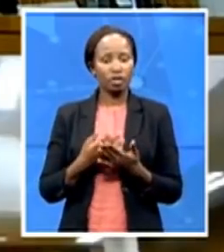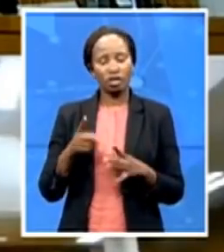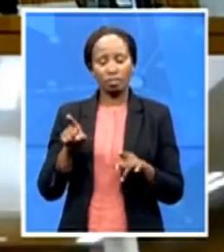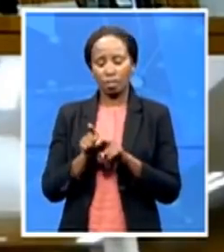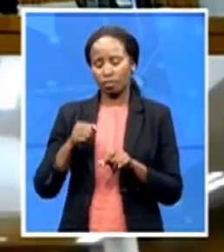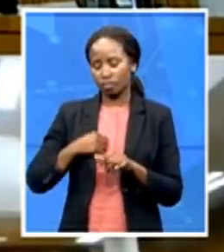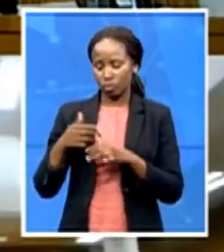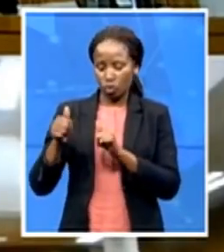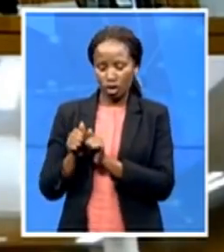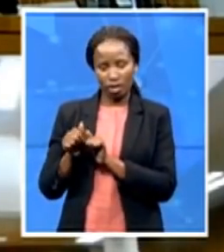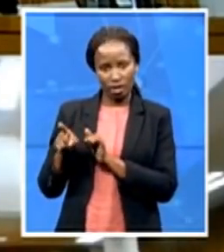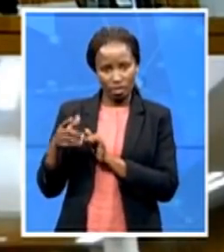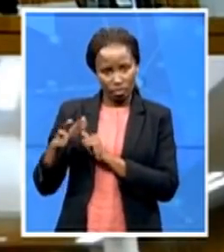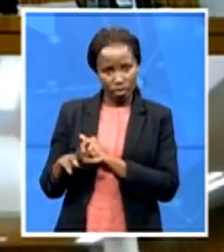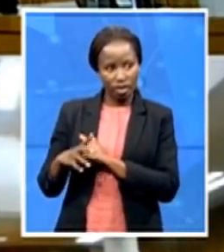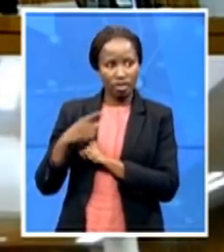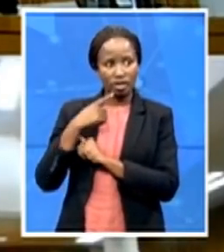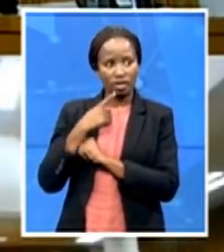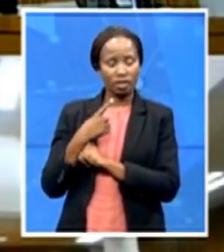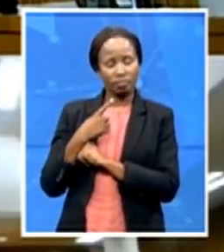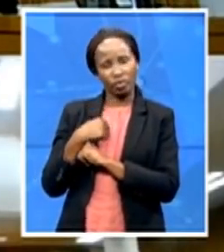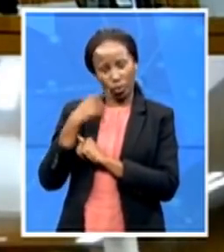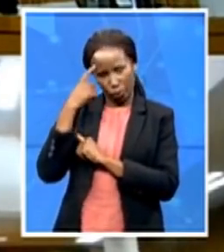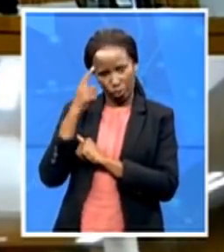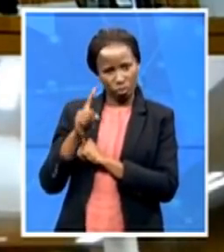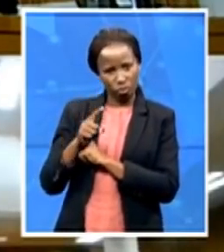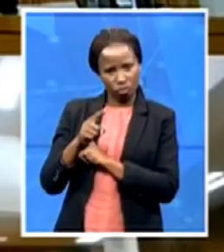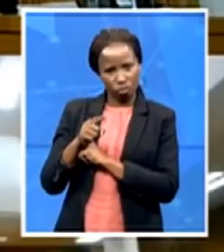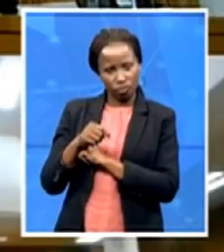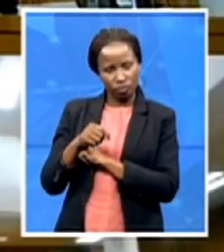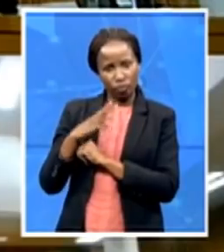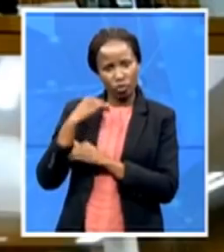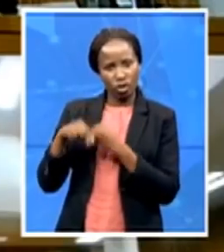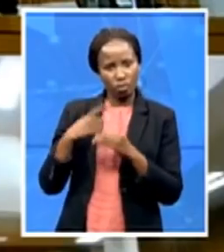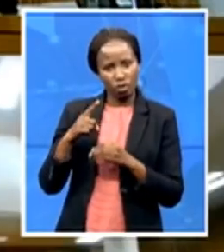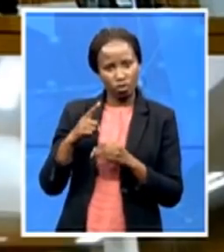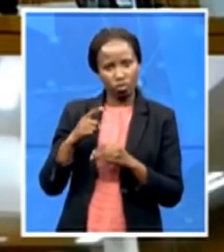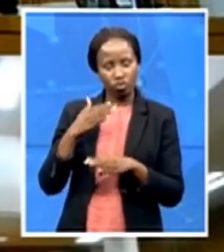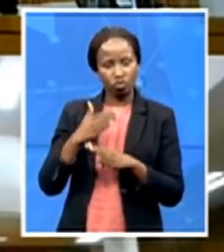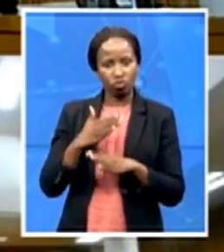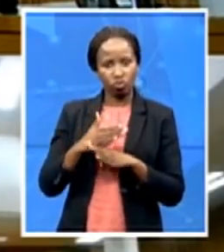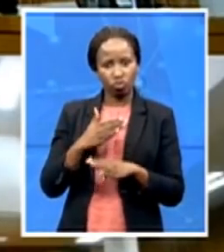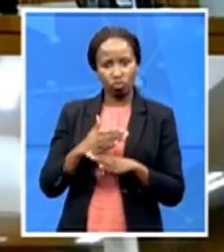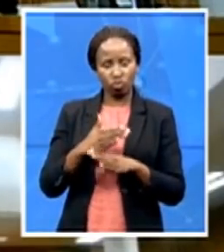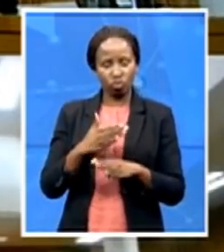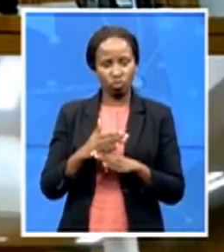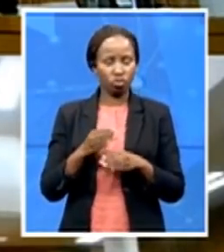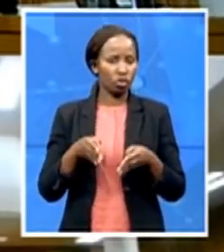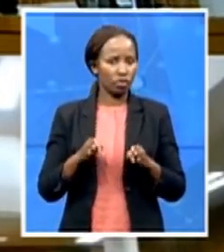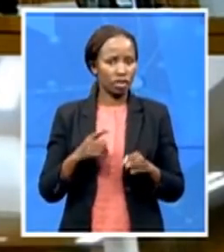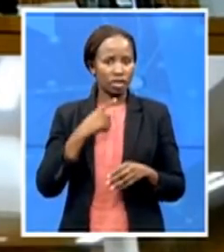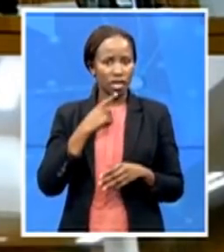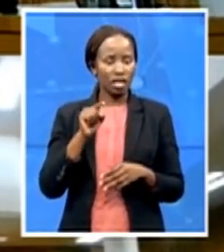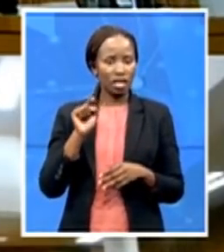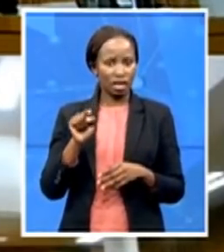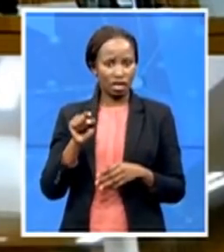I think it was, he referred to a career death sentence or something to that effect. I mean, that's very dramatic. But it is ultimately for